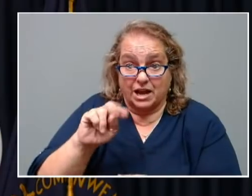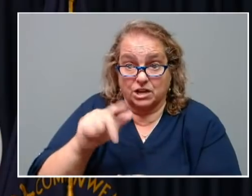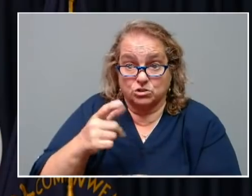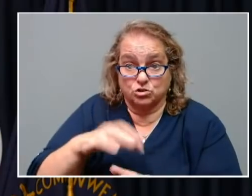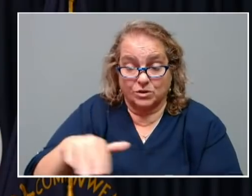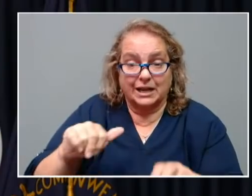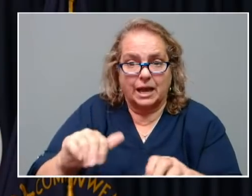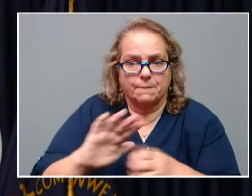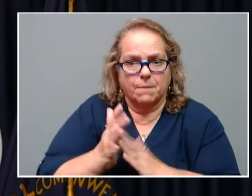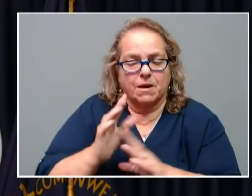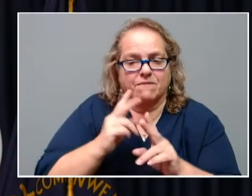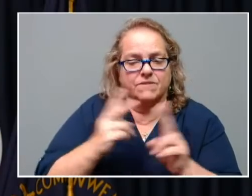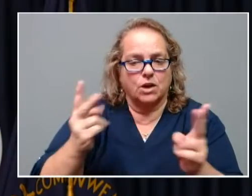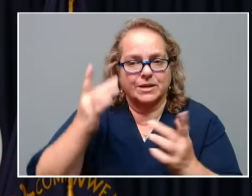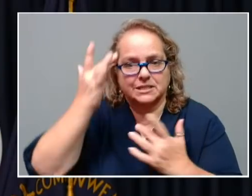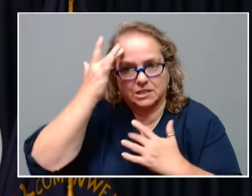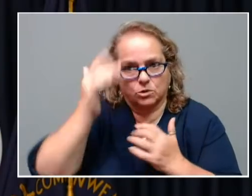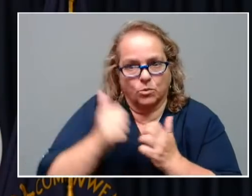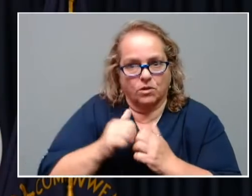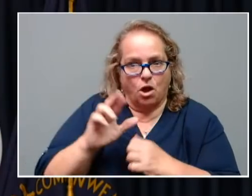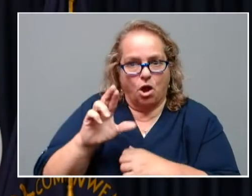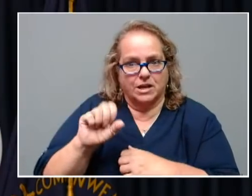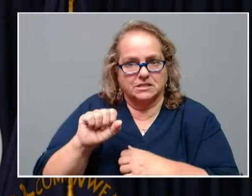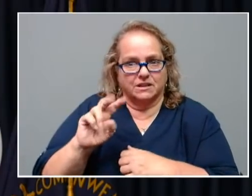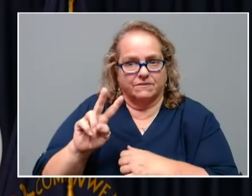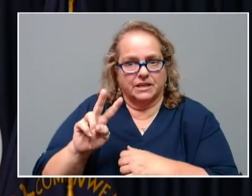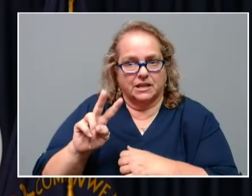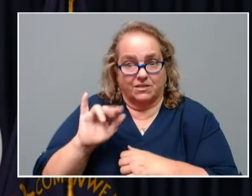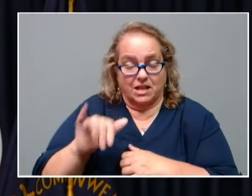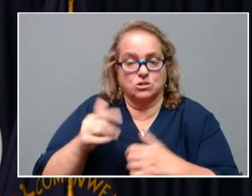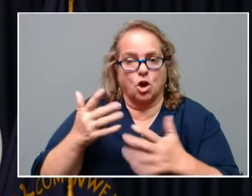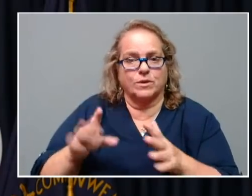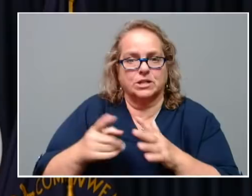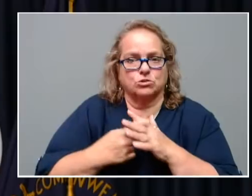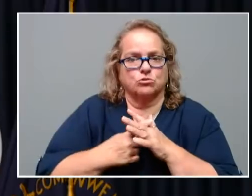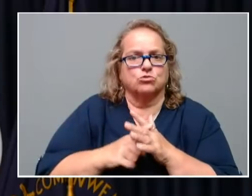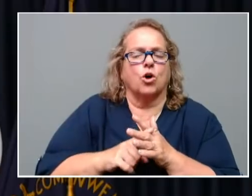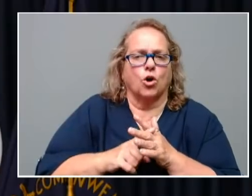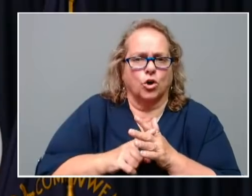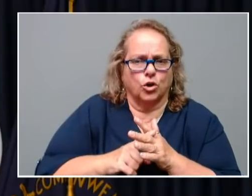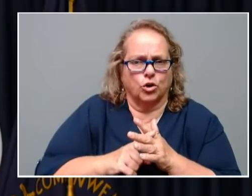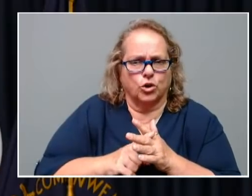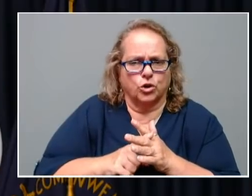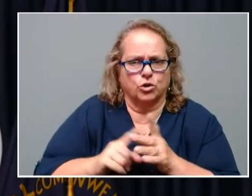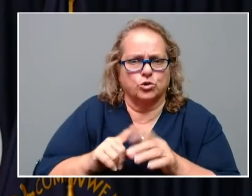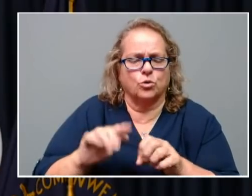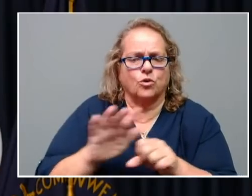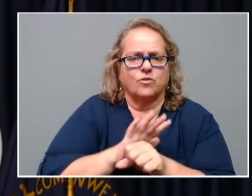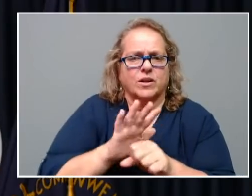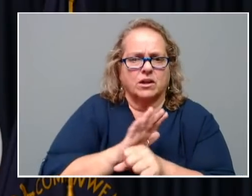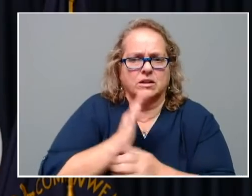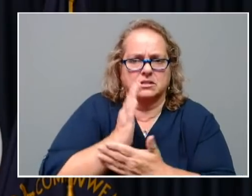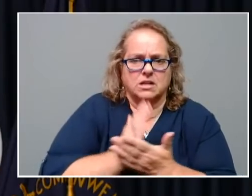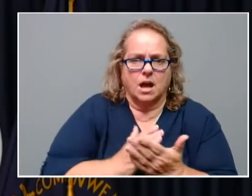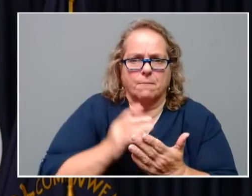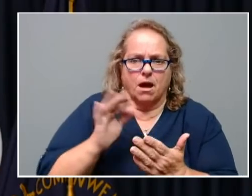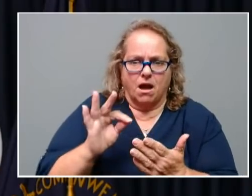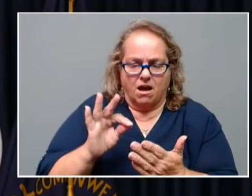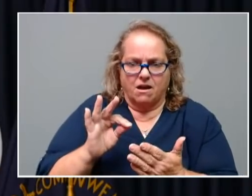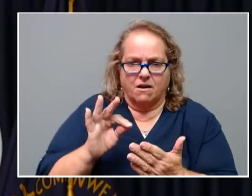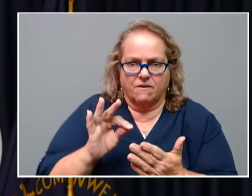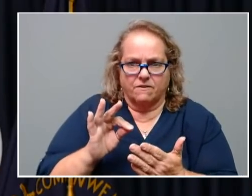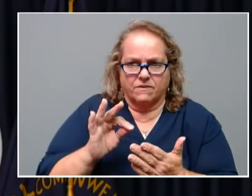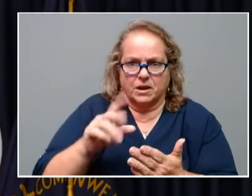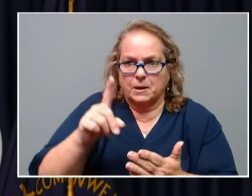with RSV sometimes. And that had already started unseasonally to fill up some of the pediatric beds as early as August